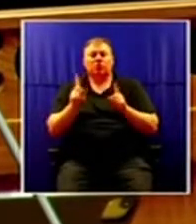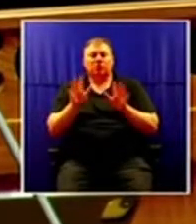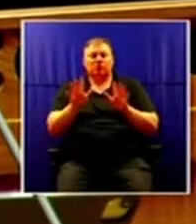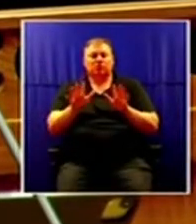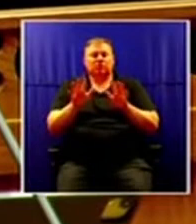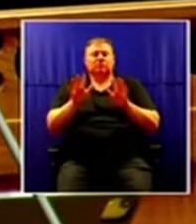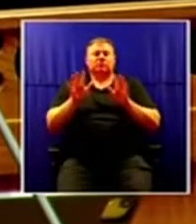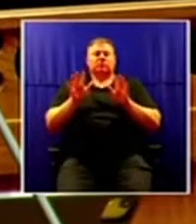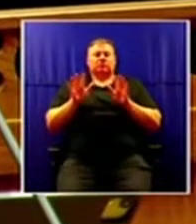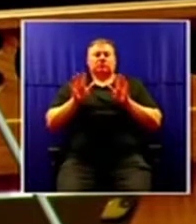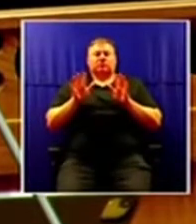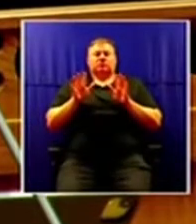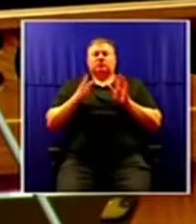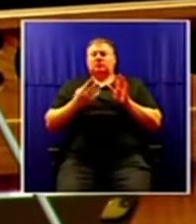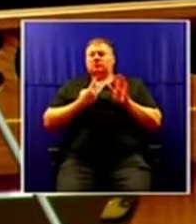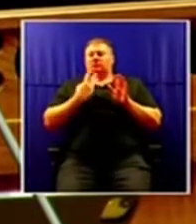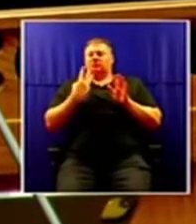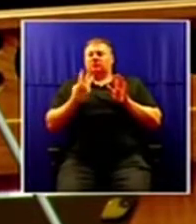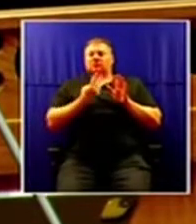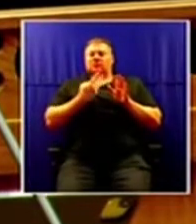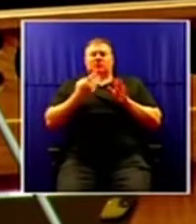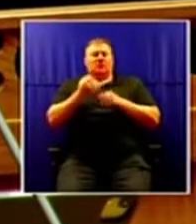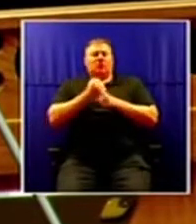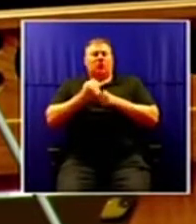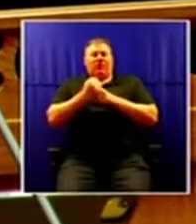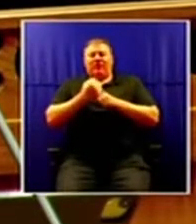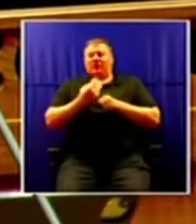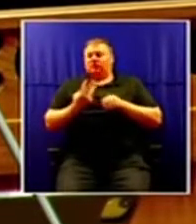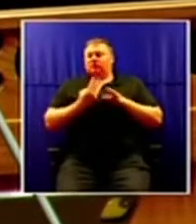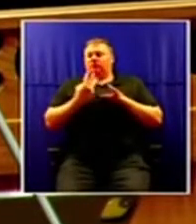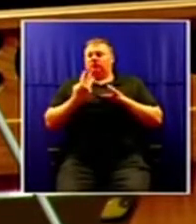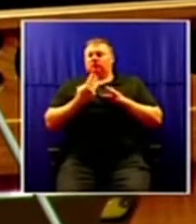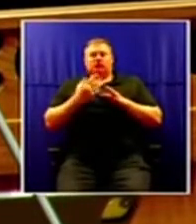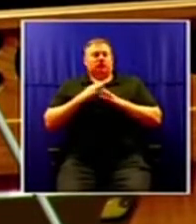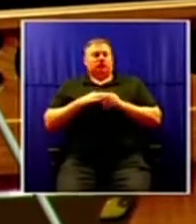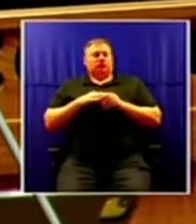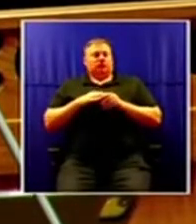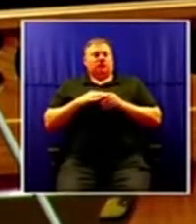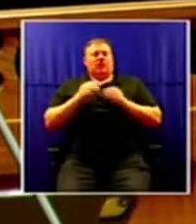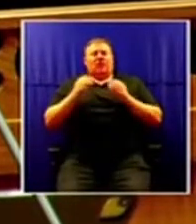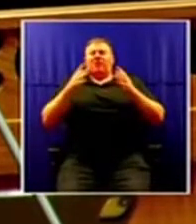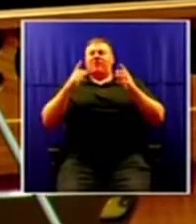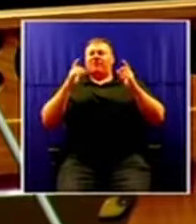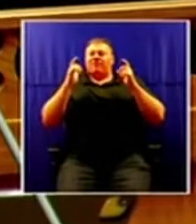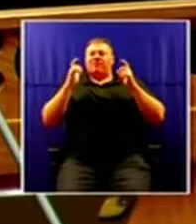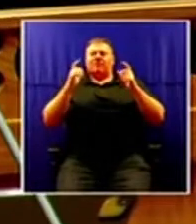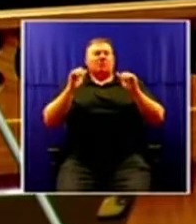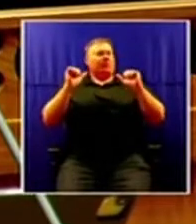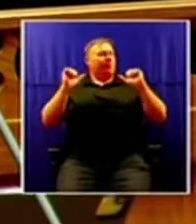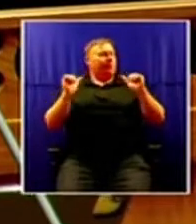the coffee and see that great things are possible in this land.